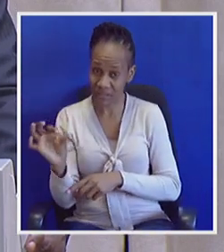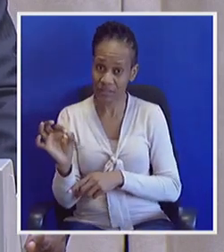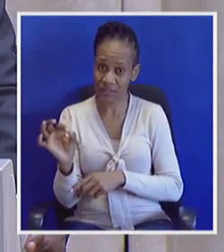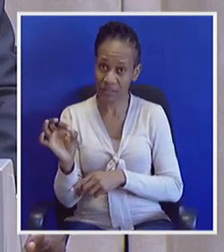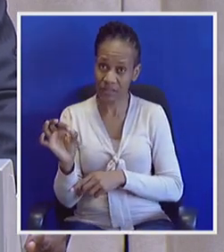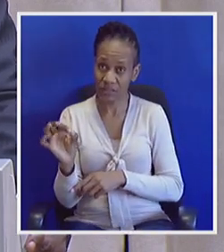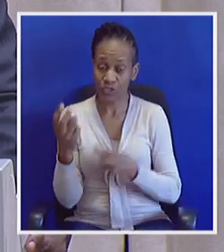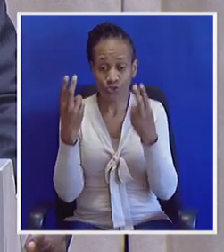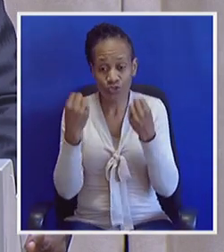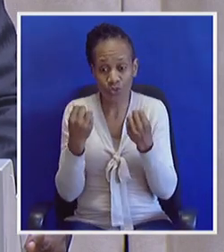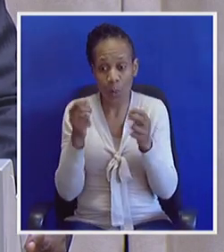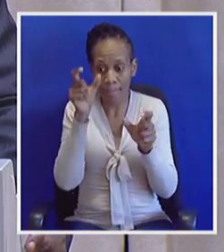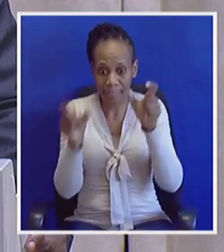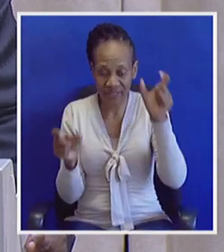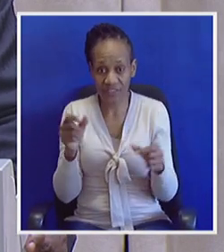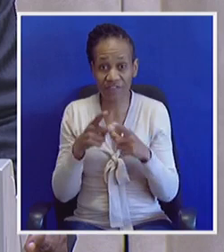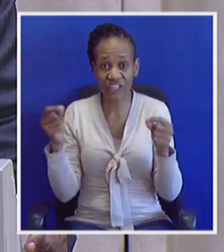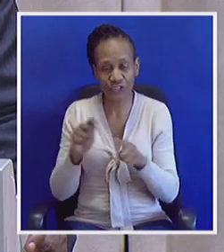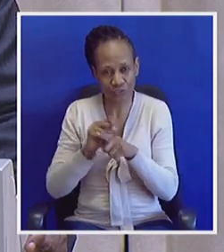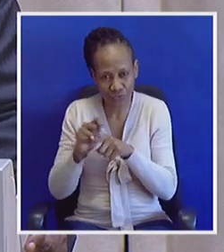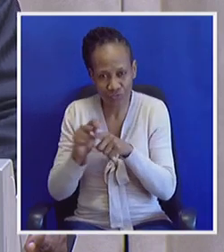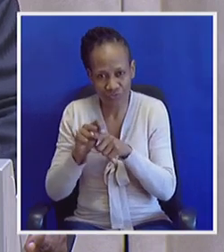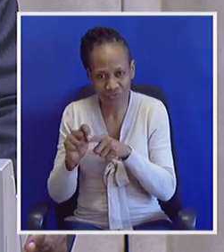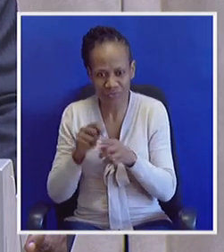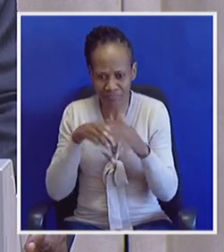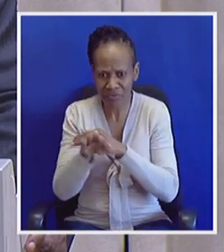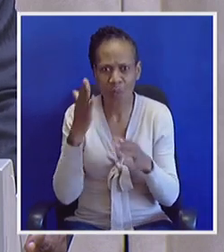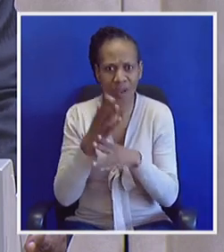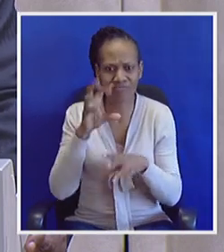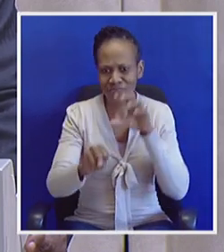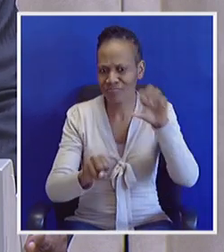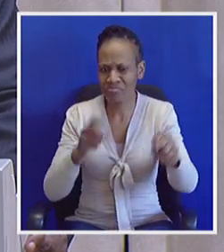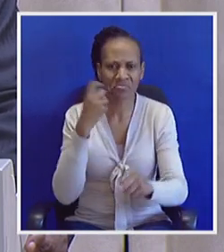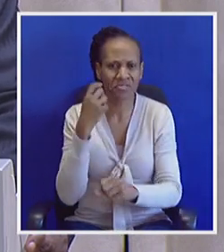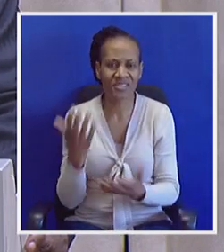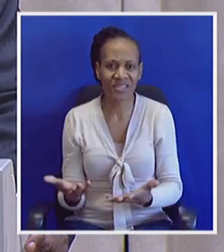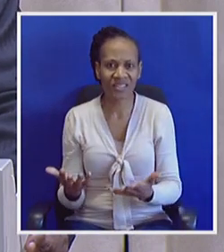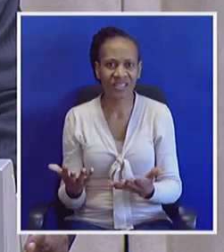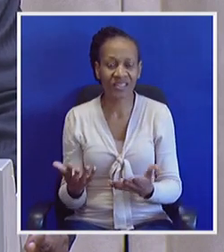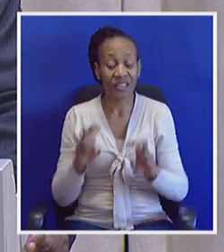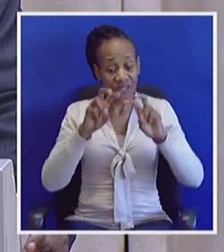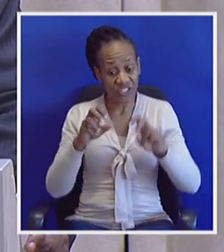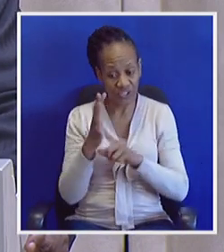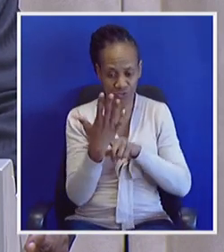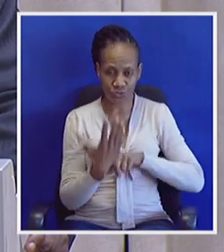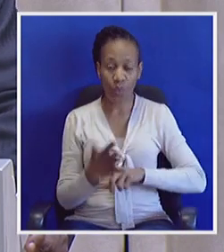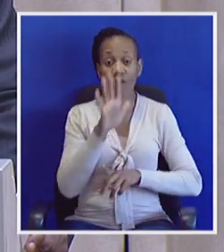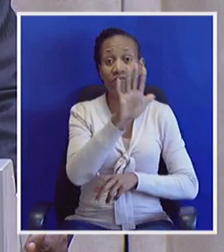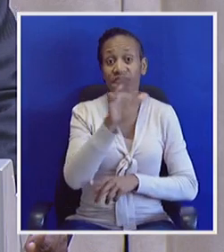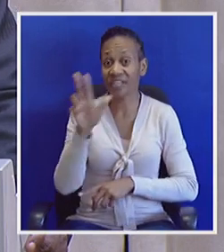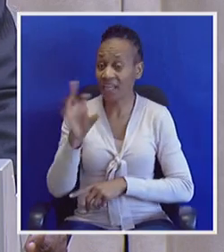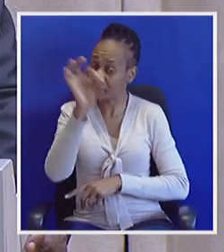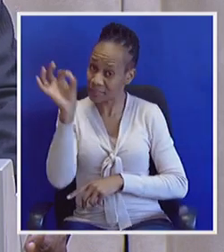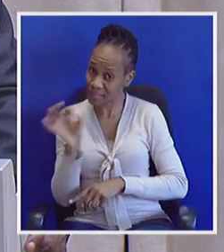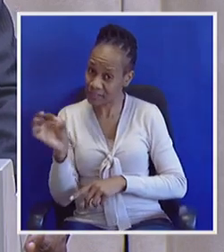of newly qualified artisans do find employment. The study further indicated that